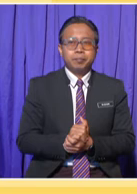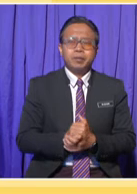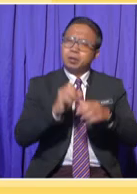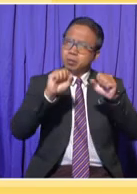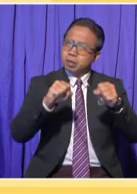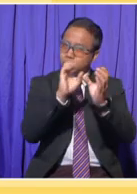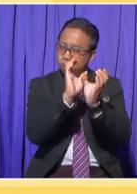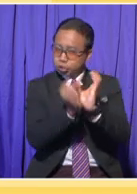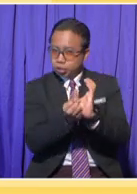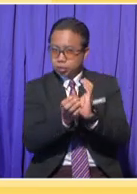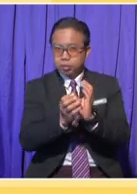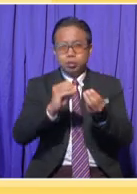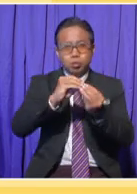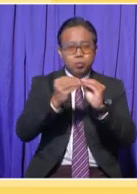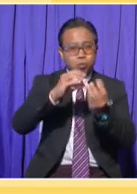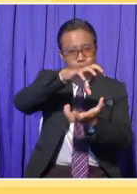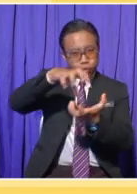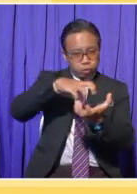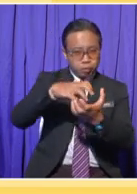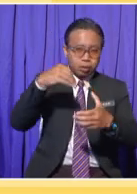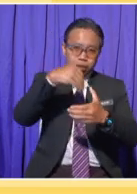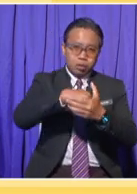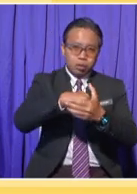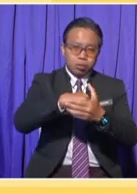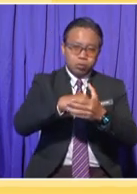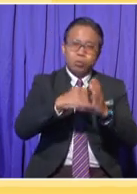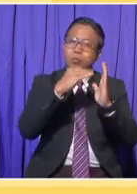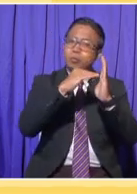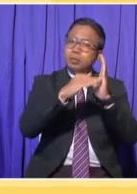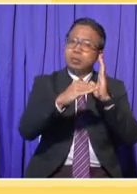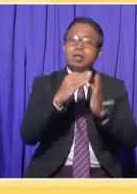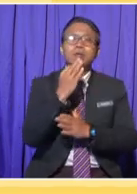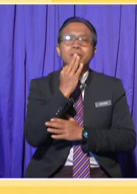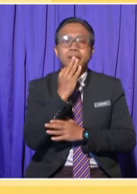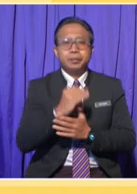Can you change the mixed numbers into improper fraction?